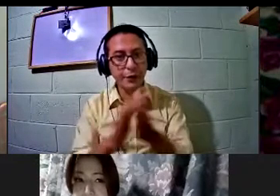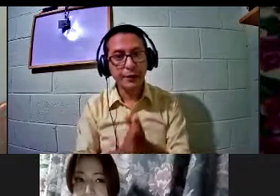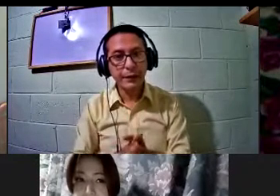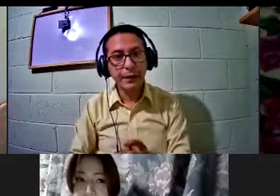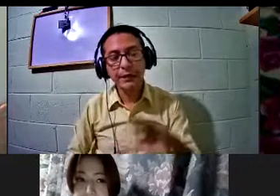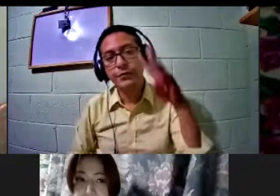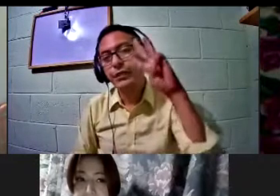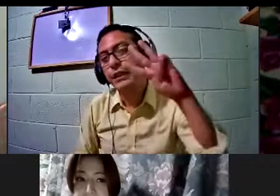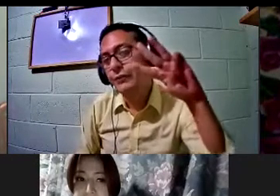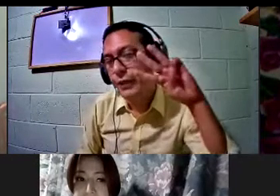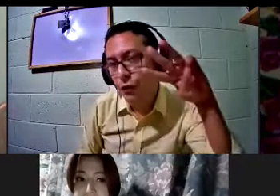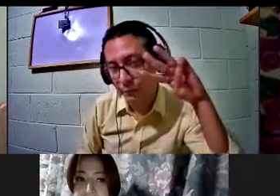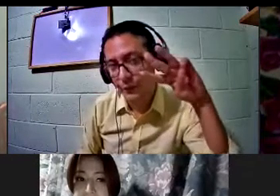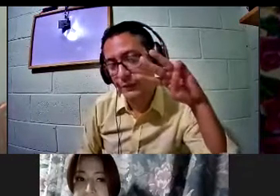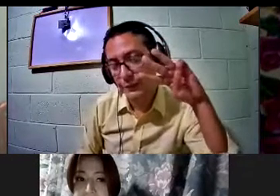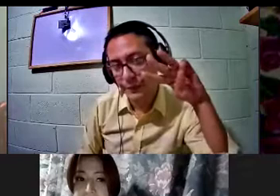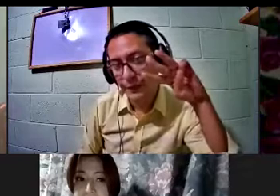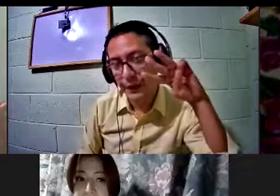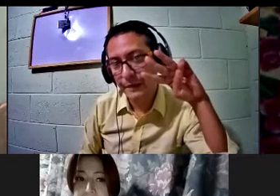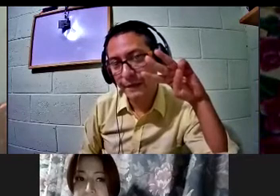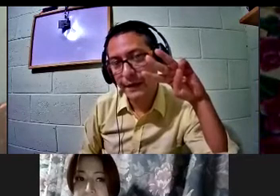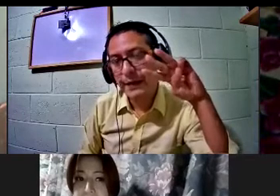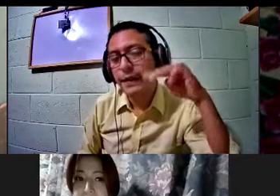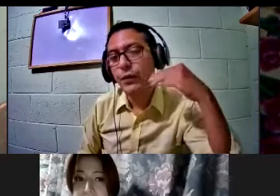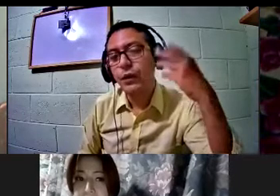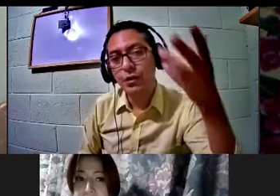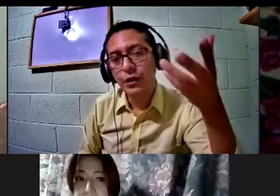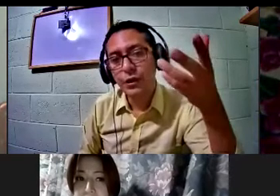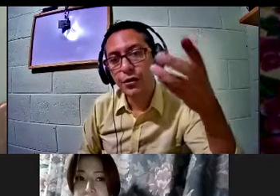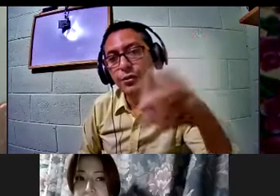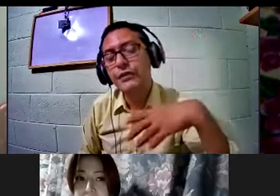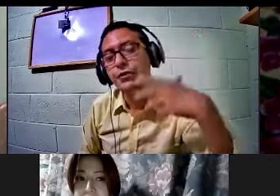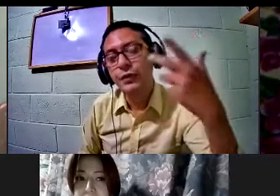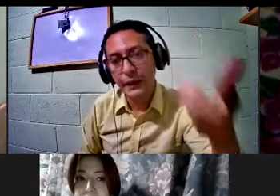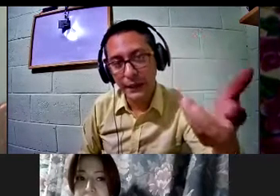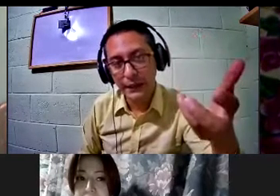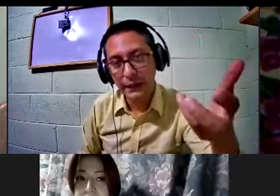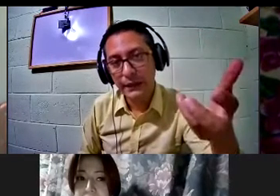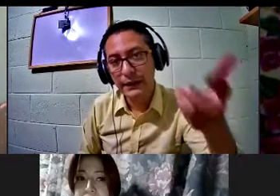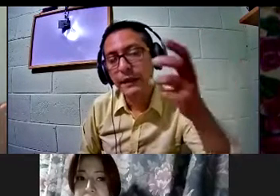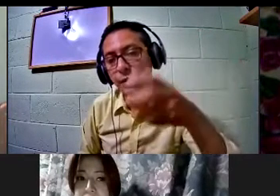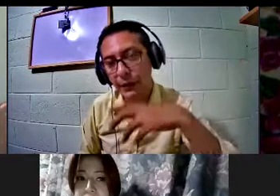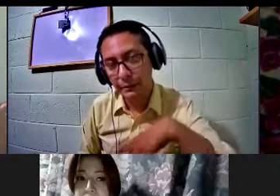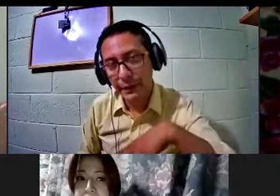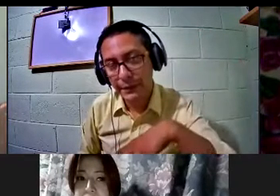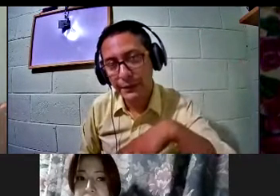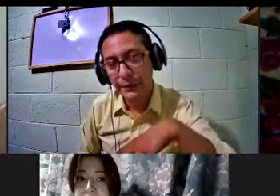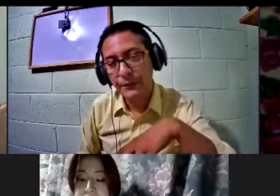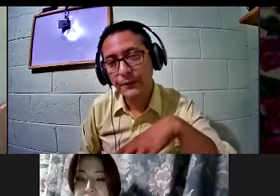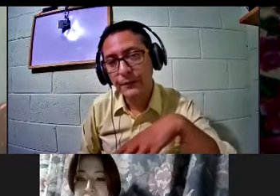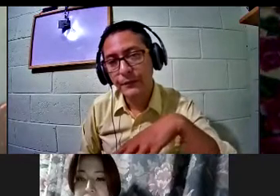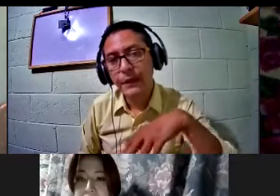I'm going to divide you in three groups, okay? And what you are going to do is to tell the other